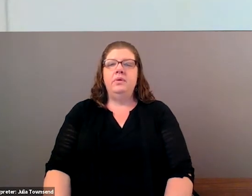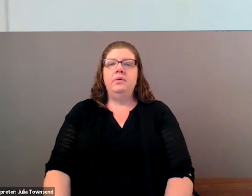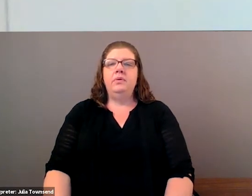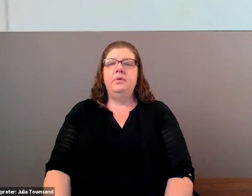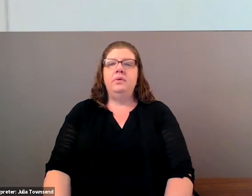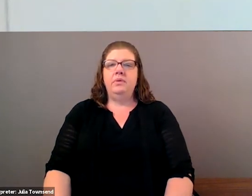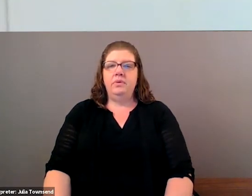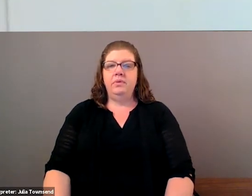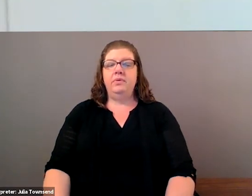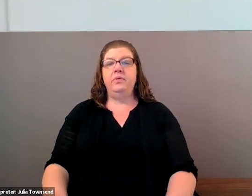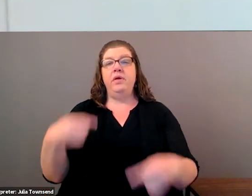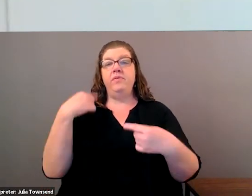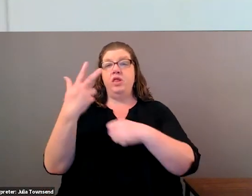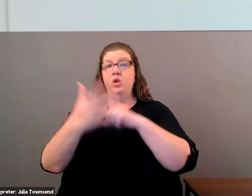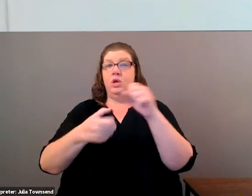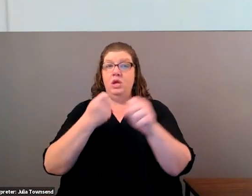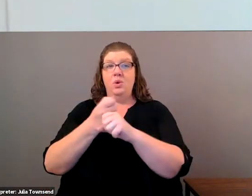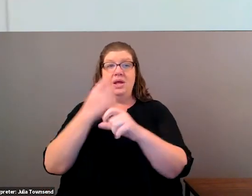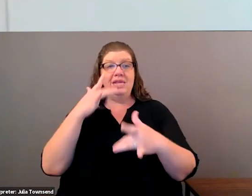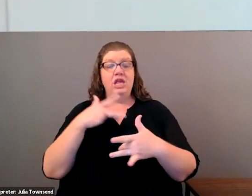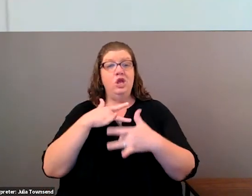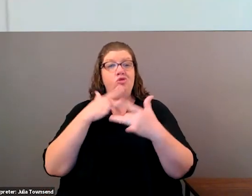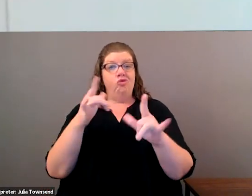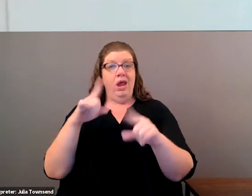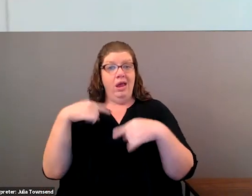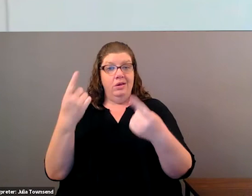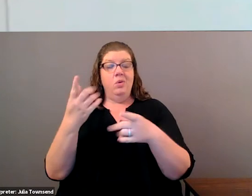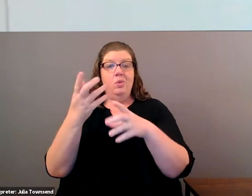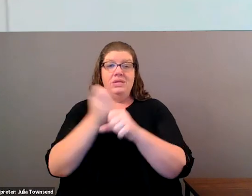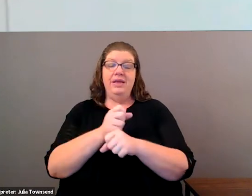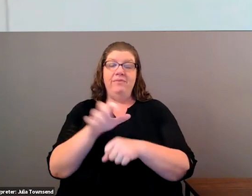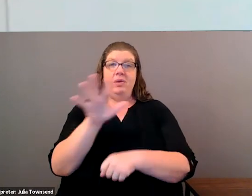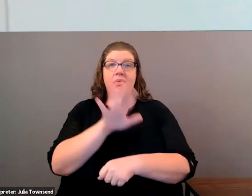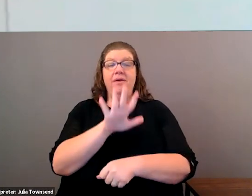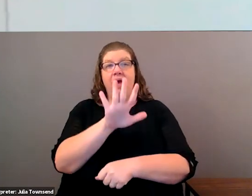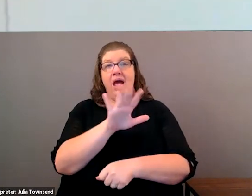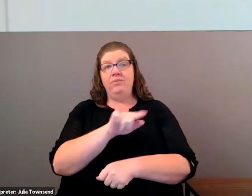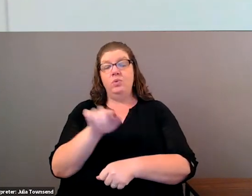Years. You can see the trend that the district has been receiving around 5 to